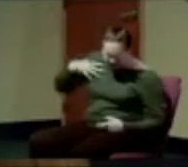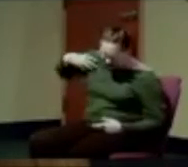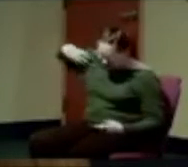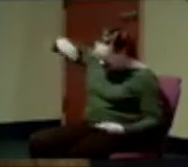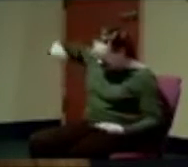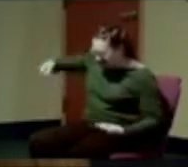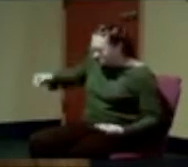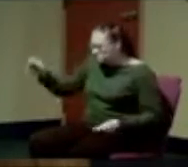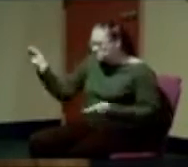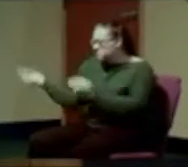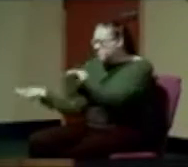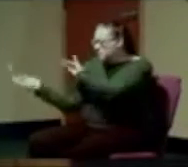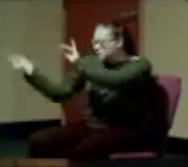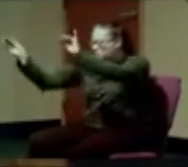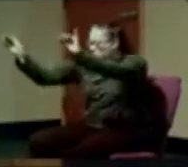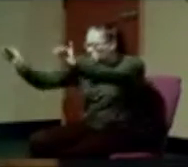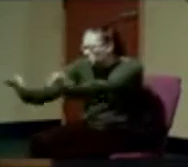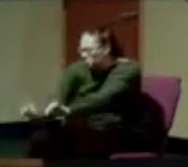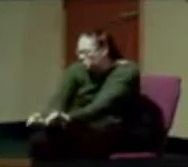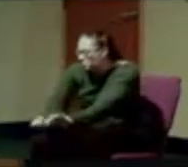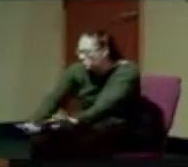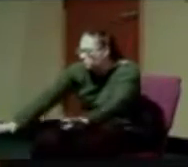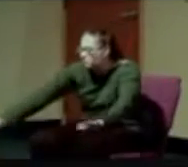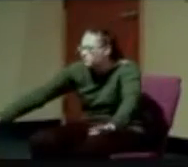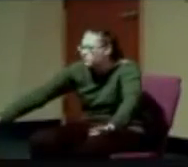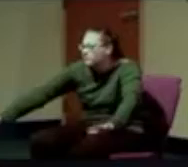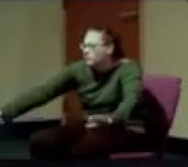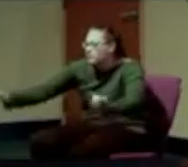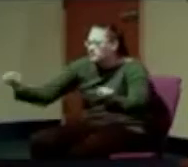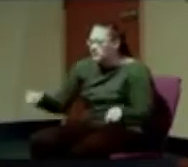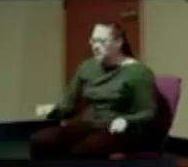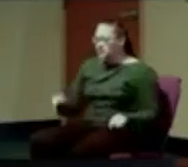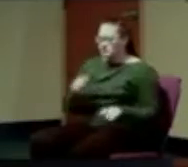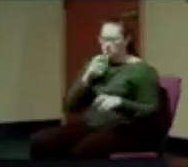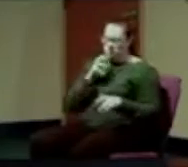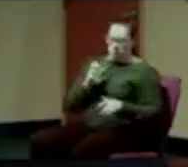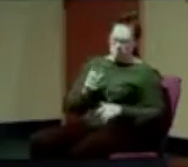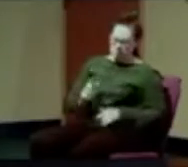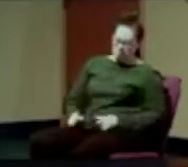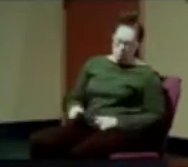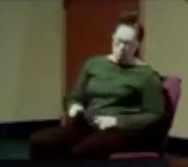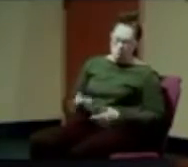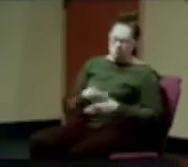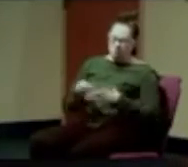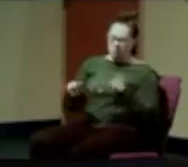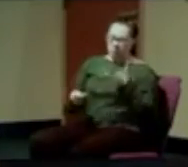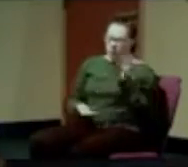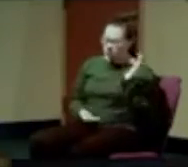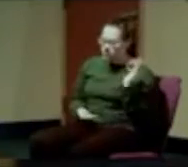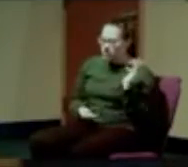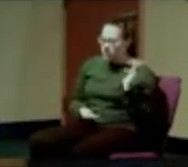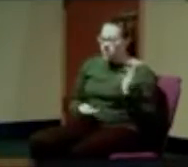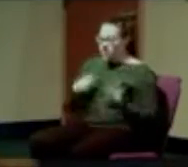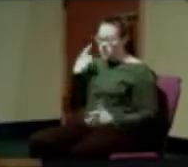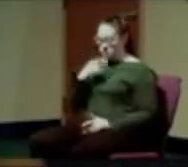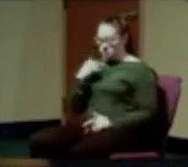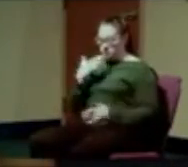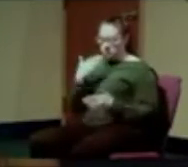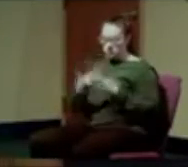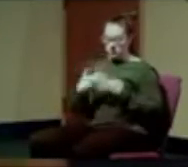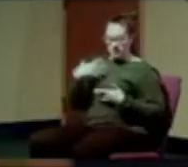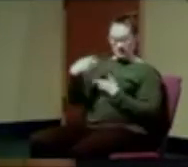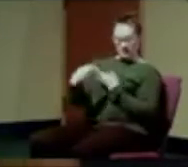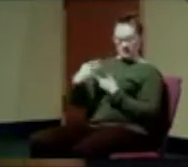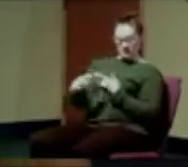lay them before the king. You can pull out that old clothing, that old vest, that sometimes it looks good on the outside, but